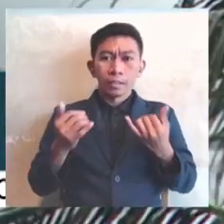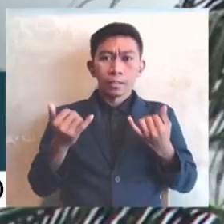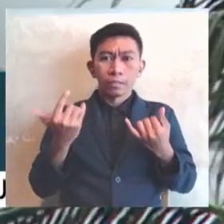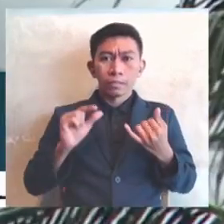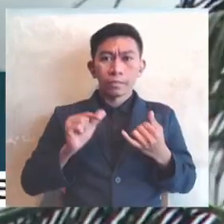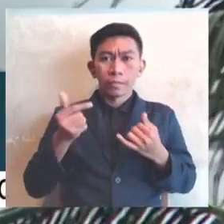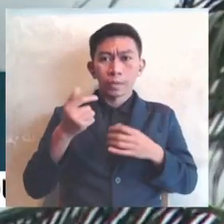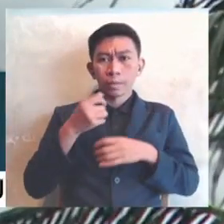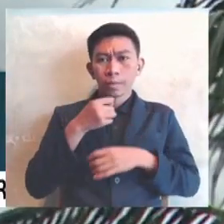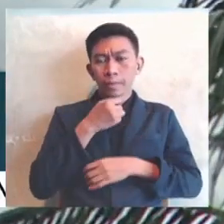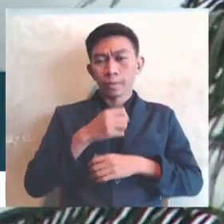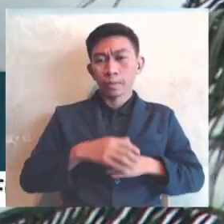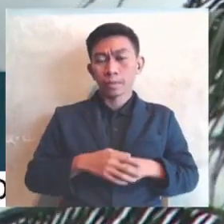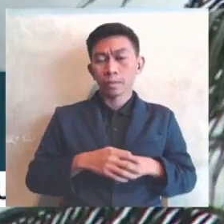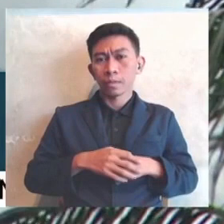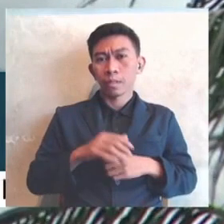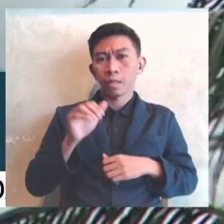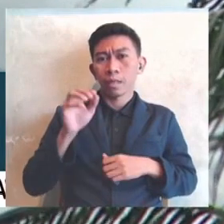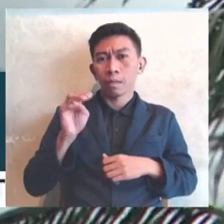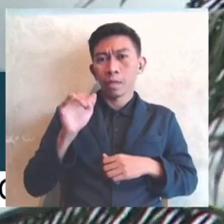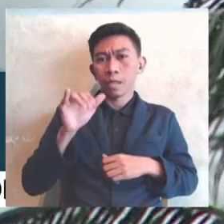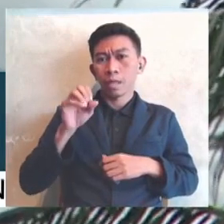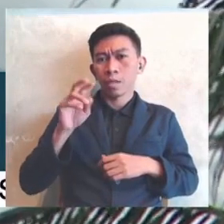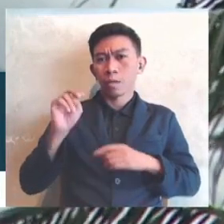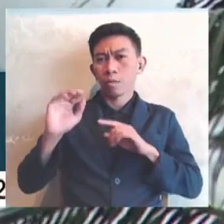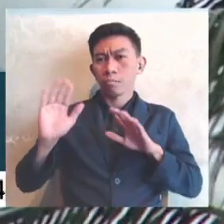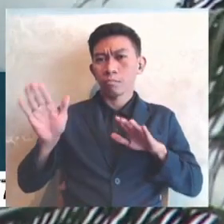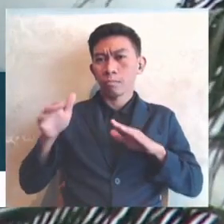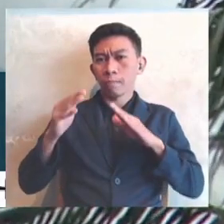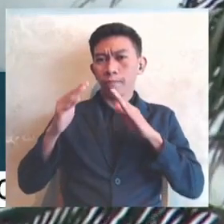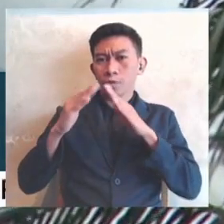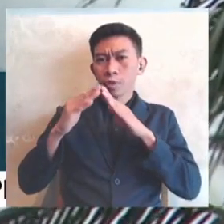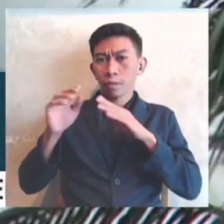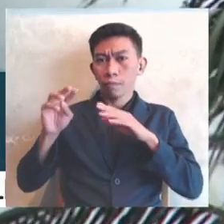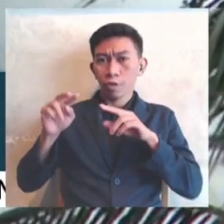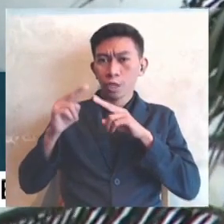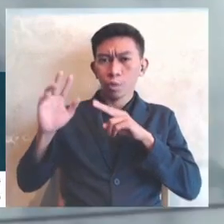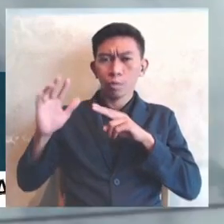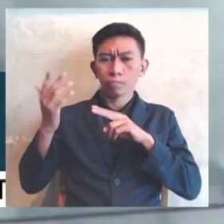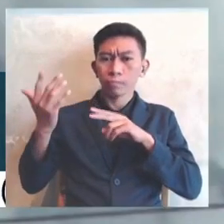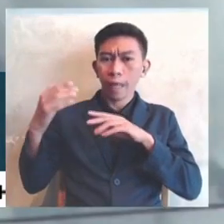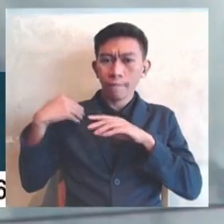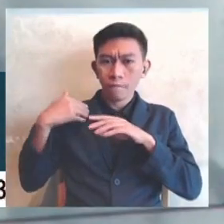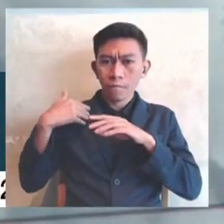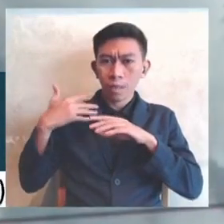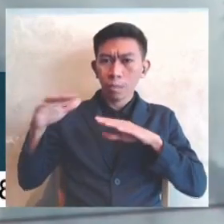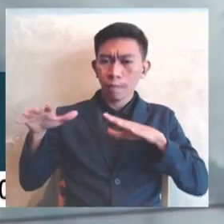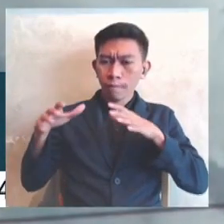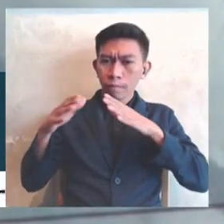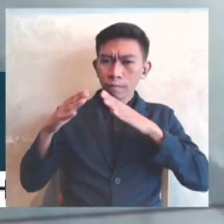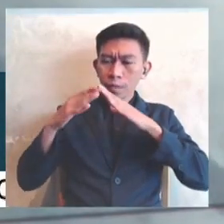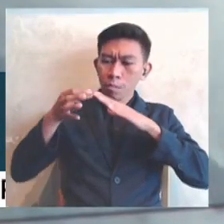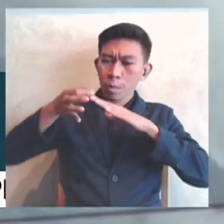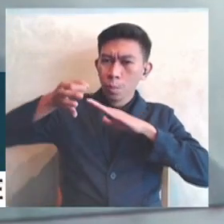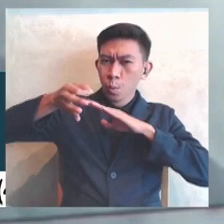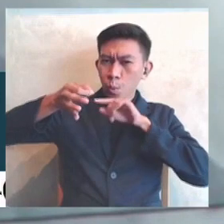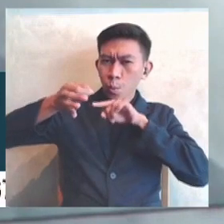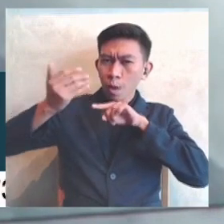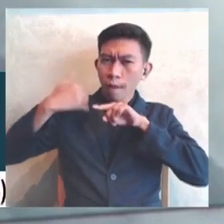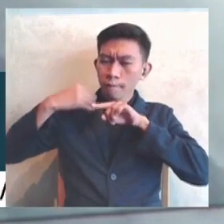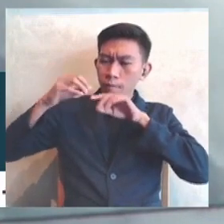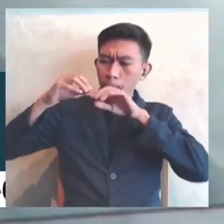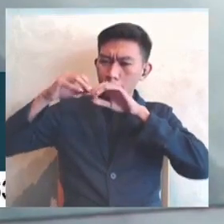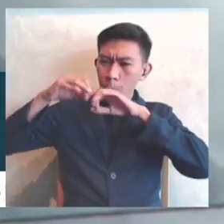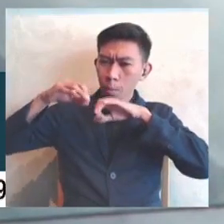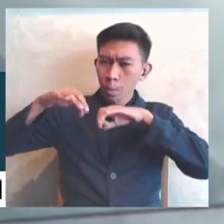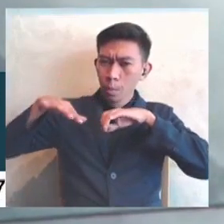Carmina, Mayon volcano's activity this morning was due to the collapse of the lava dome, which resulted to pyroclastic density current, according